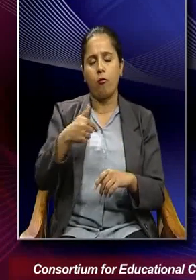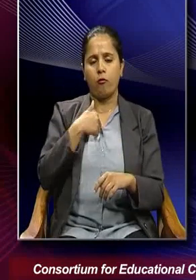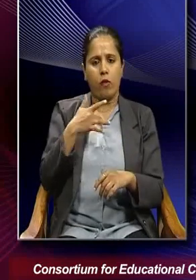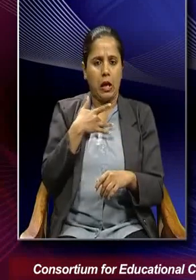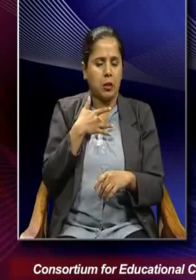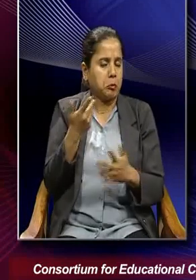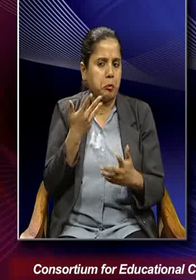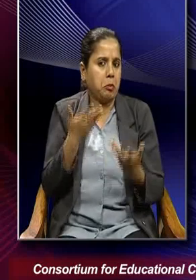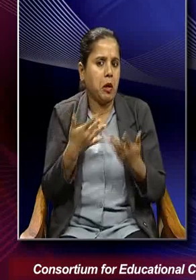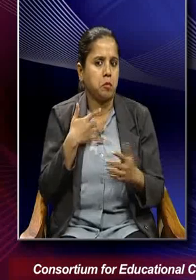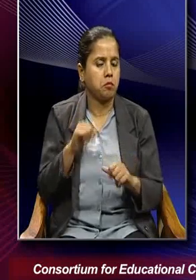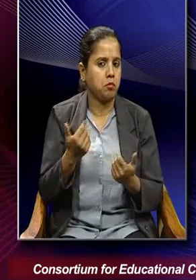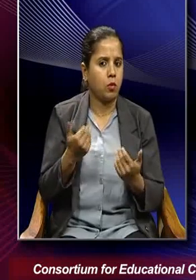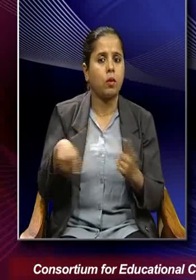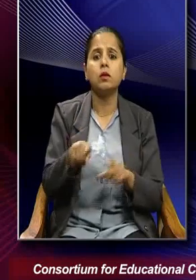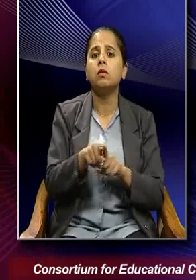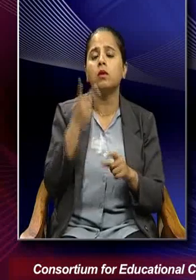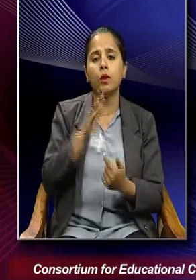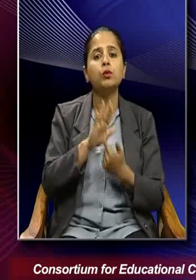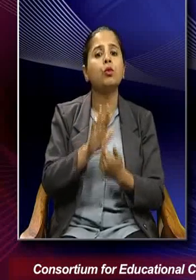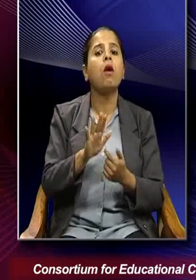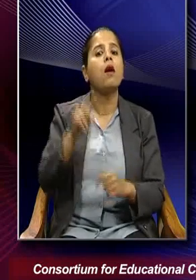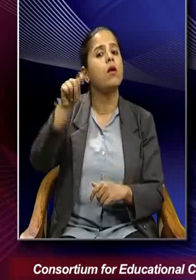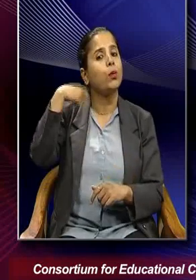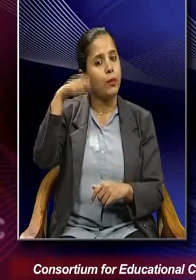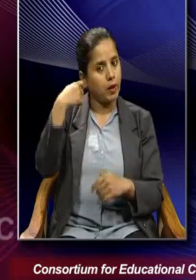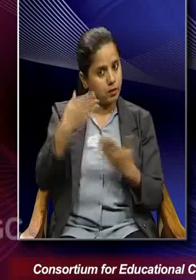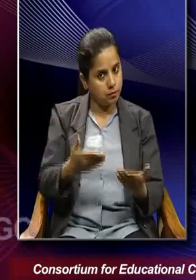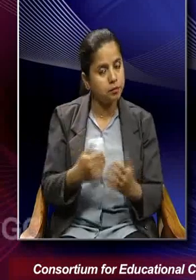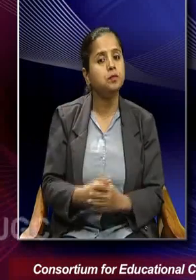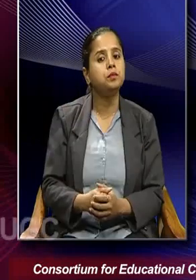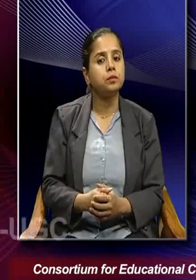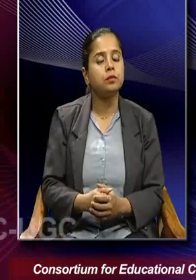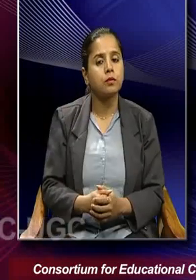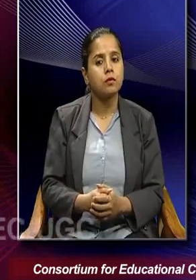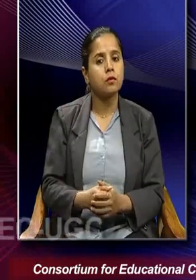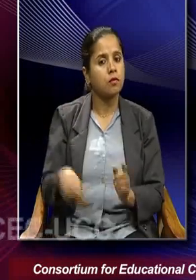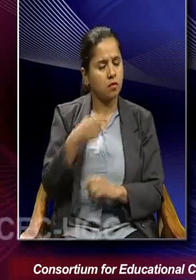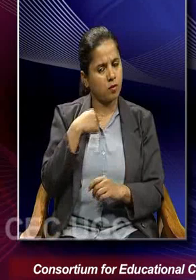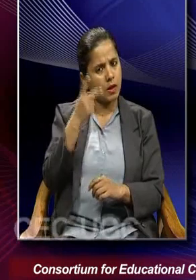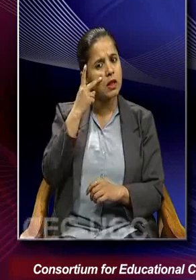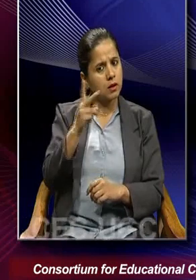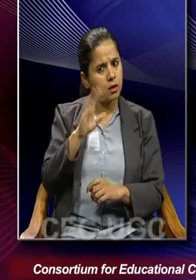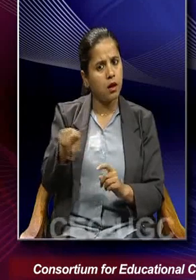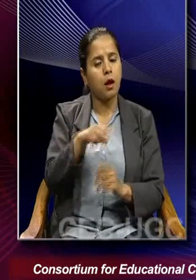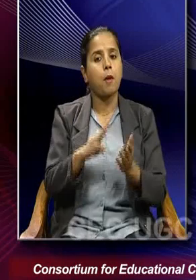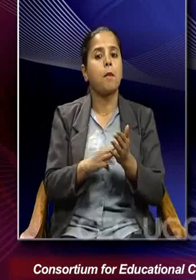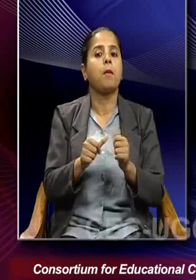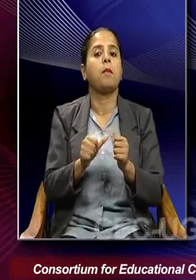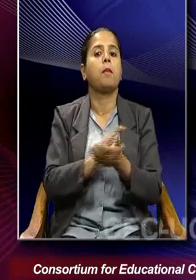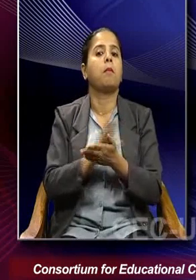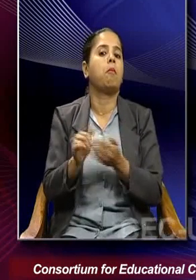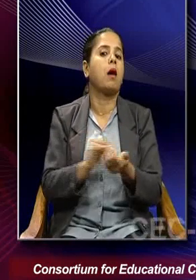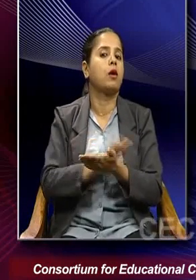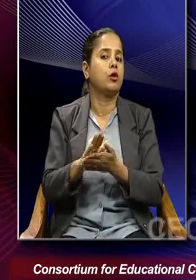context, that is also being shown in the film. And we see that Mahesh Bhatt, in a way,